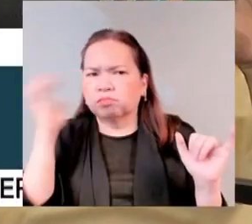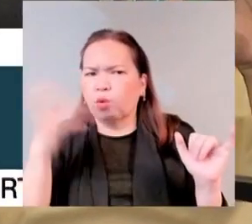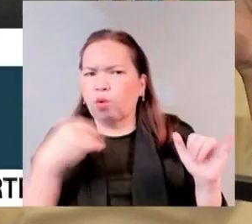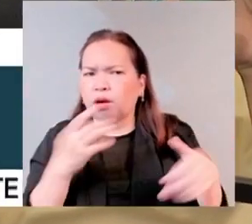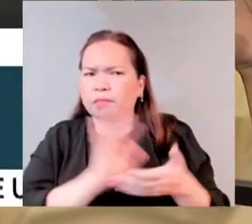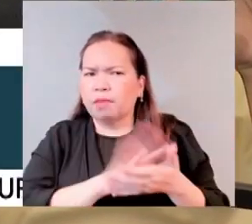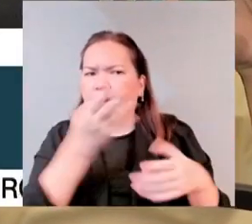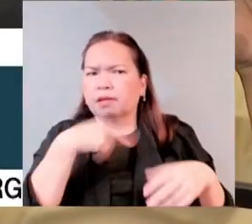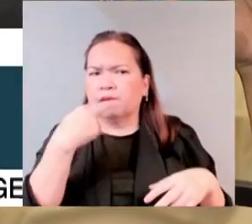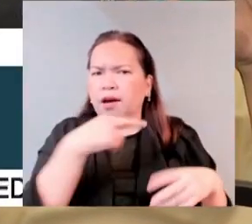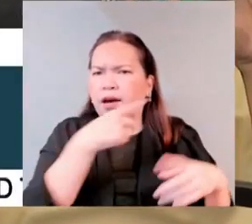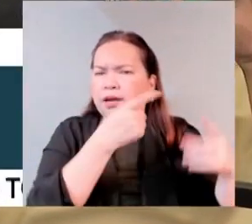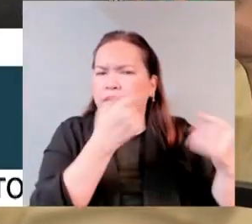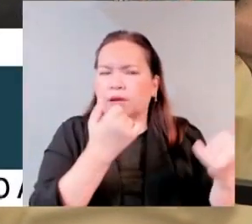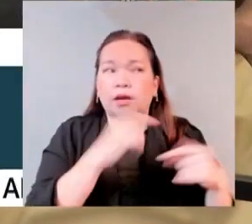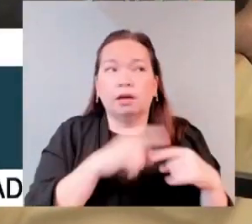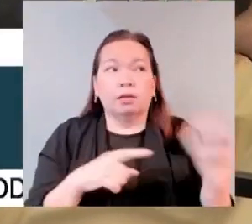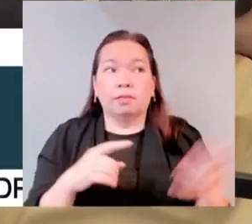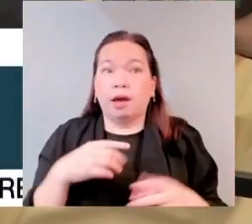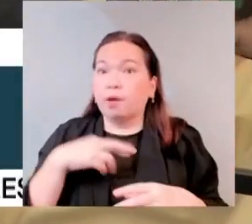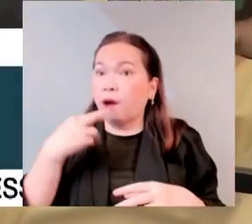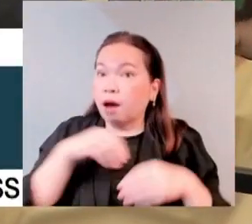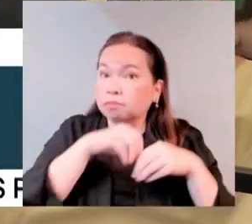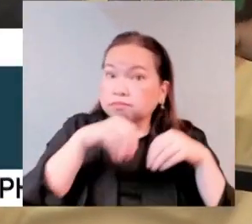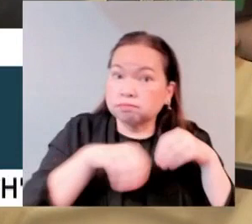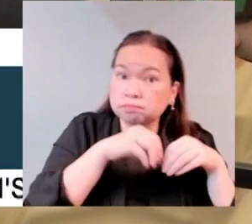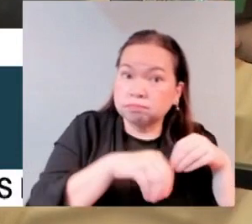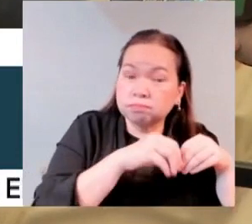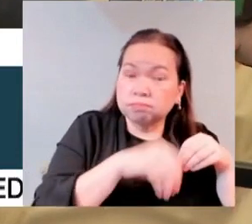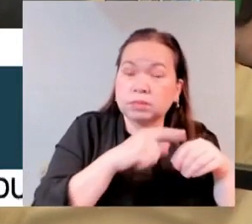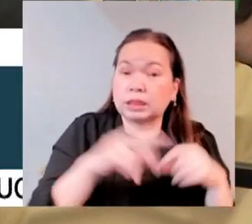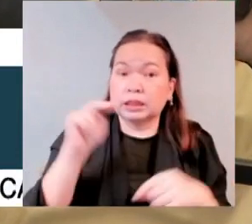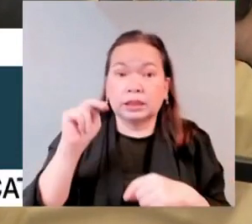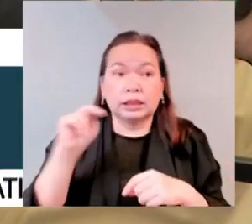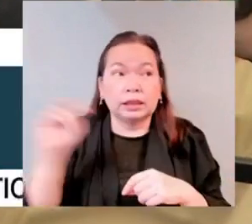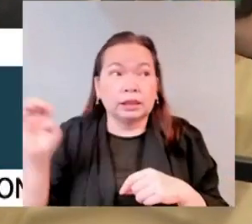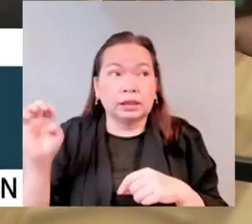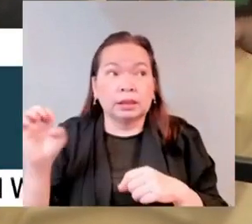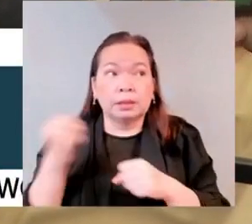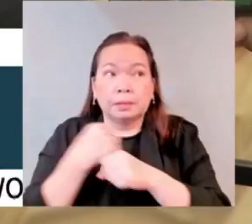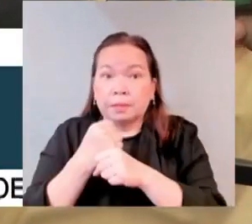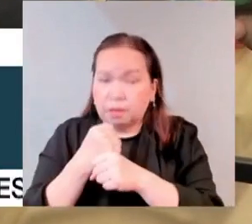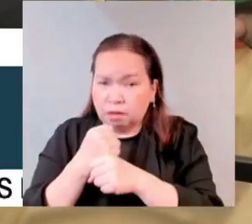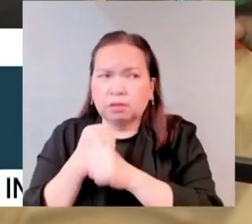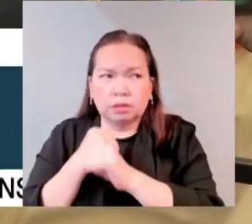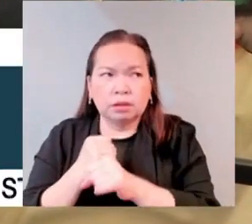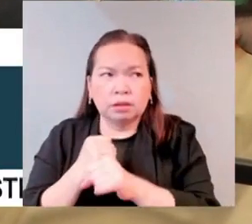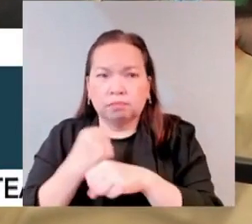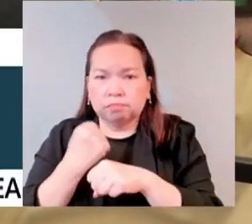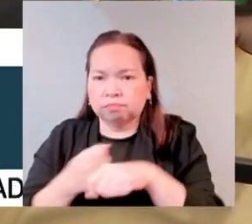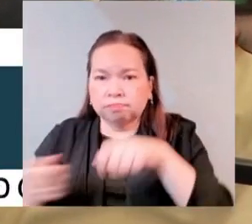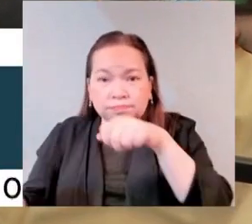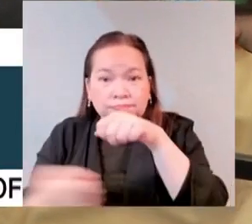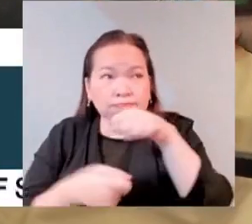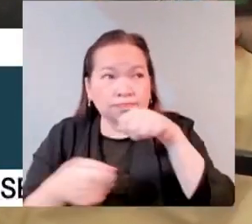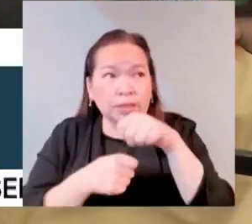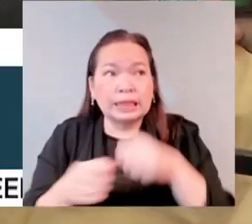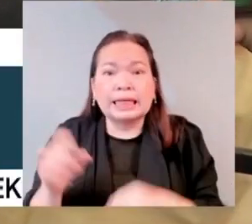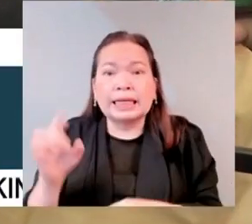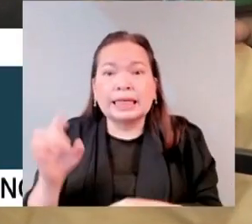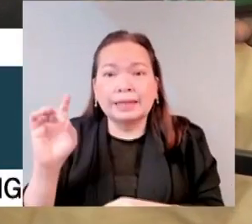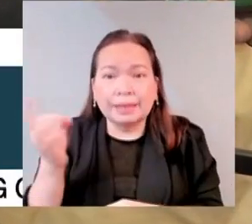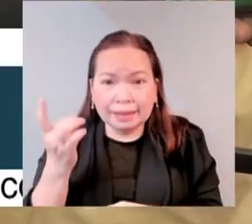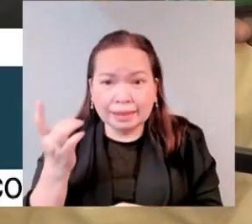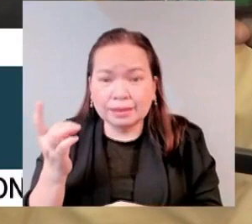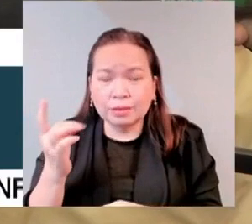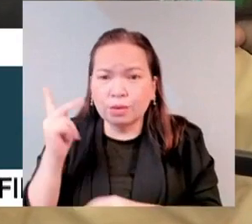produce rice, palay at 8 pesos per kilo. Pag maging rice yun, 16. So talagang kayang-kaya